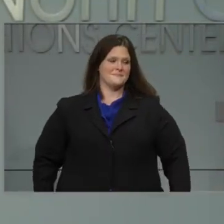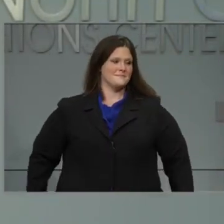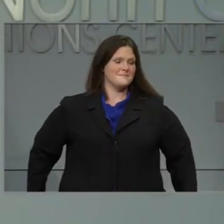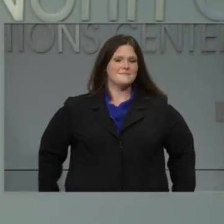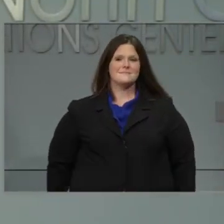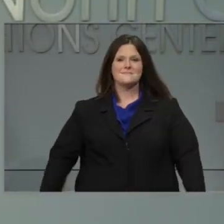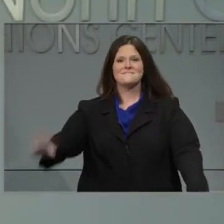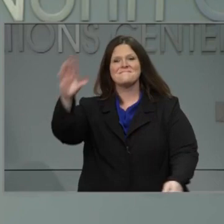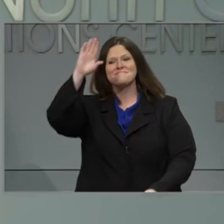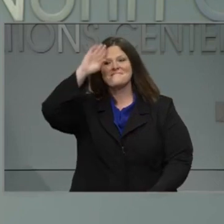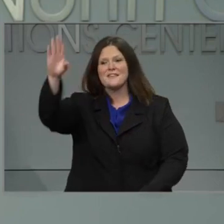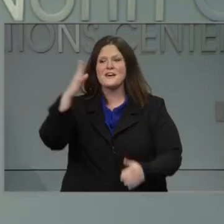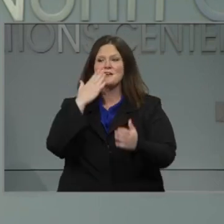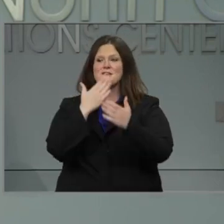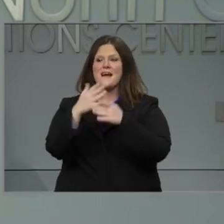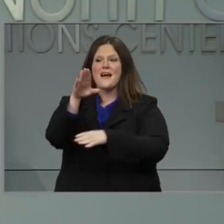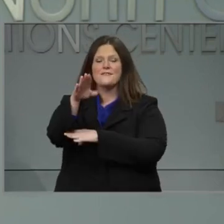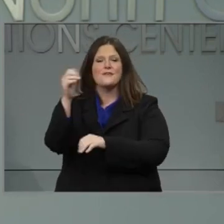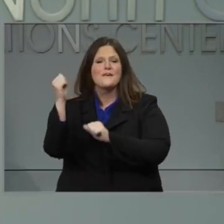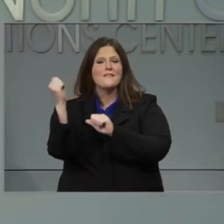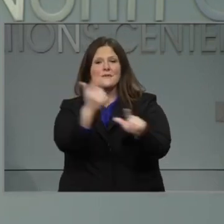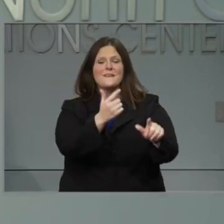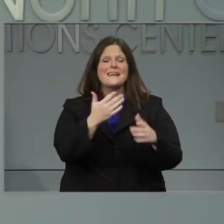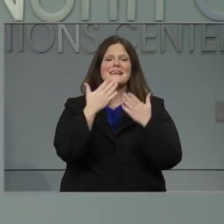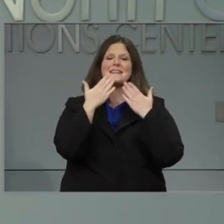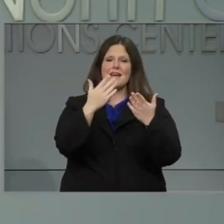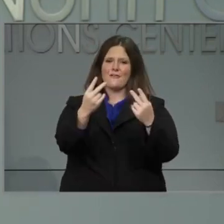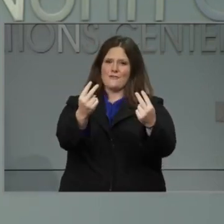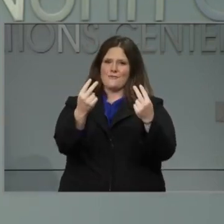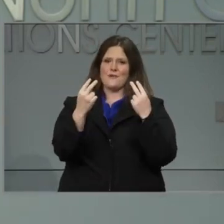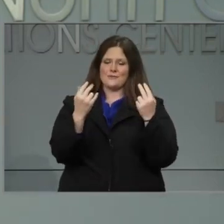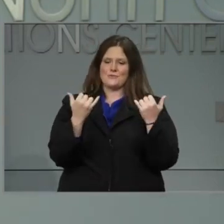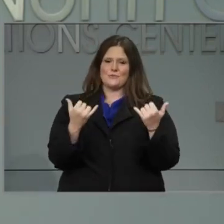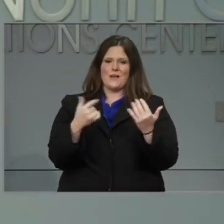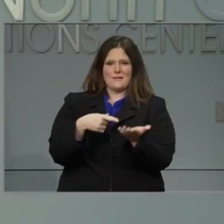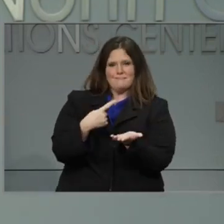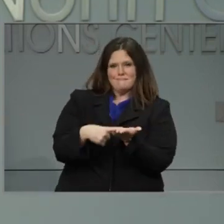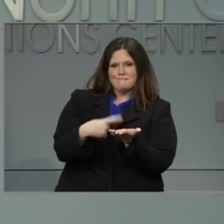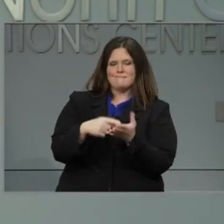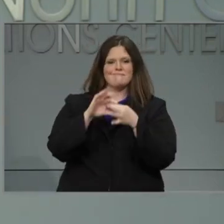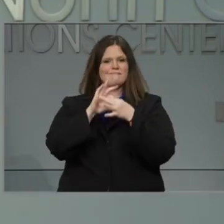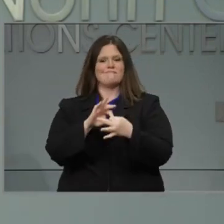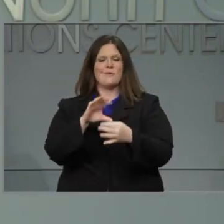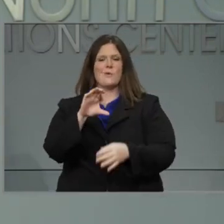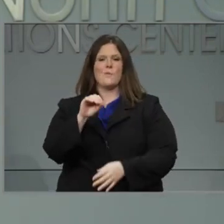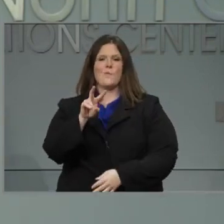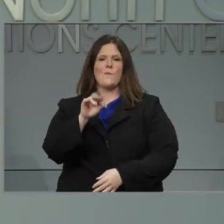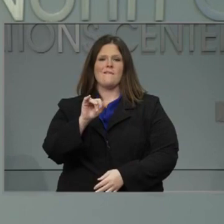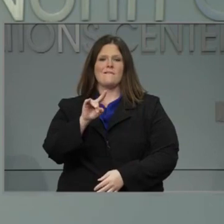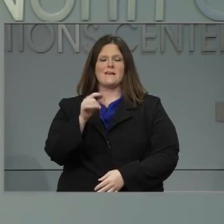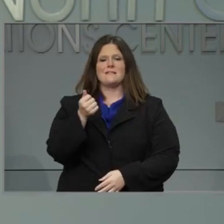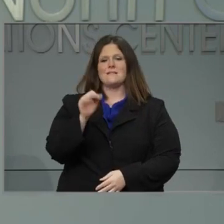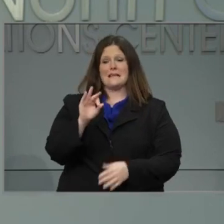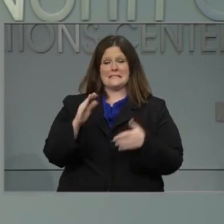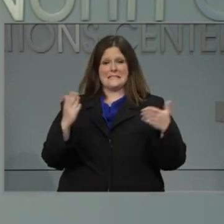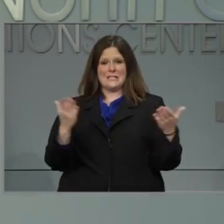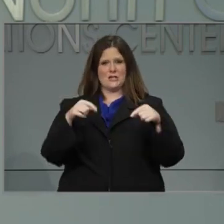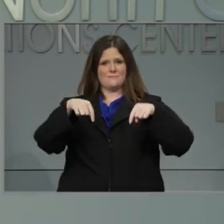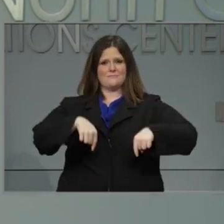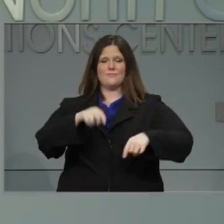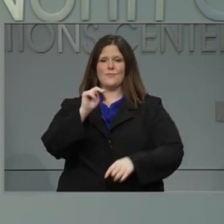Good afternoon, everybody, and thank you for joining today's update on COVID-19 in North Carolina. As of today, we have